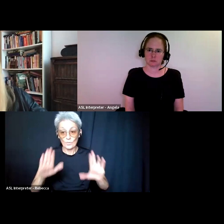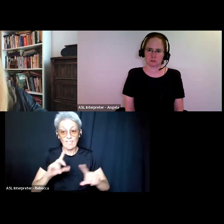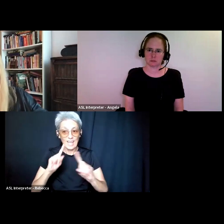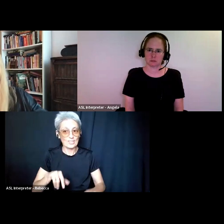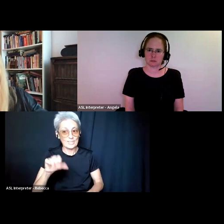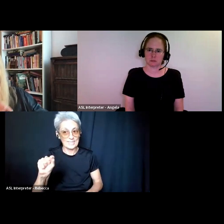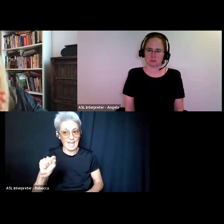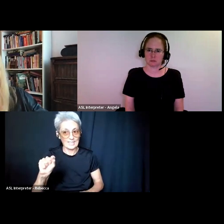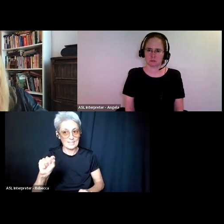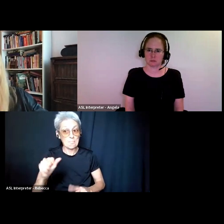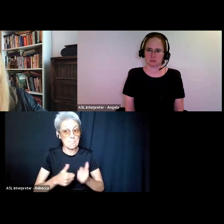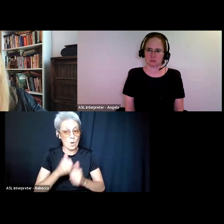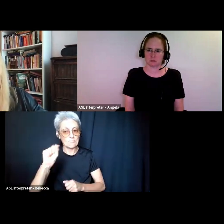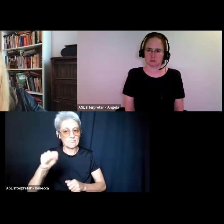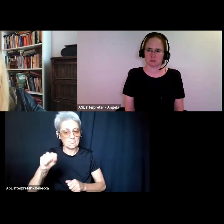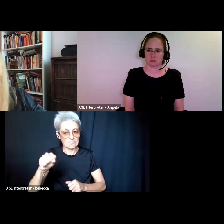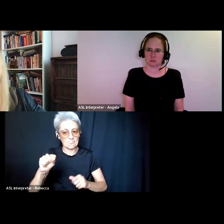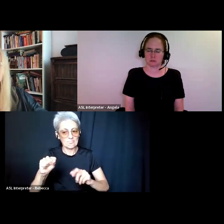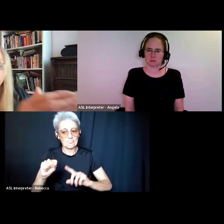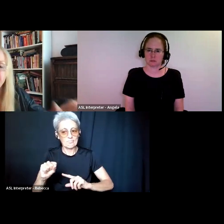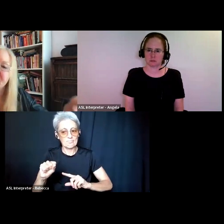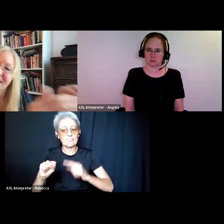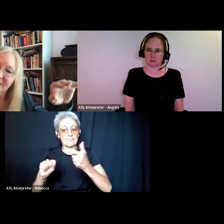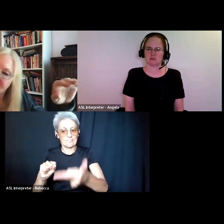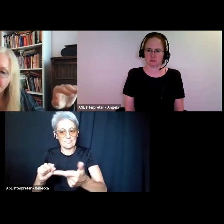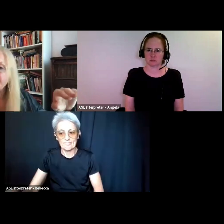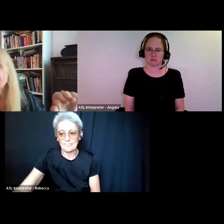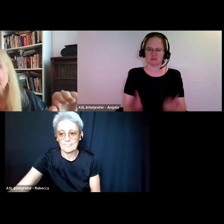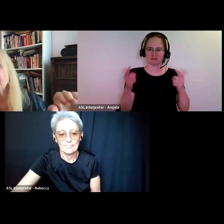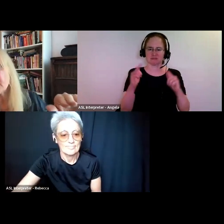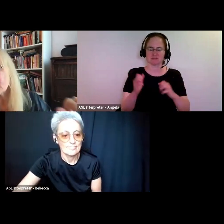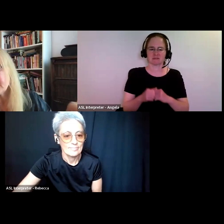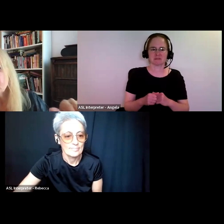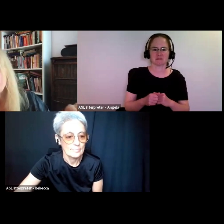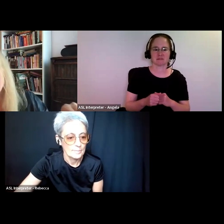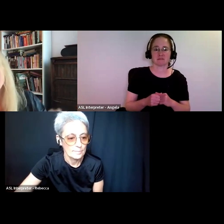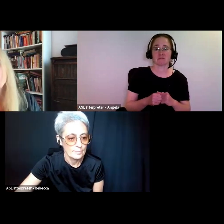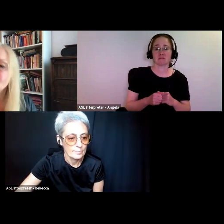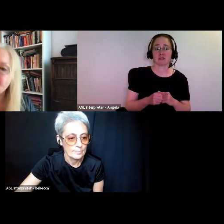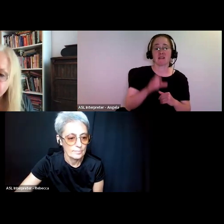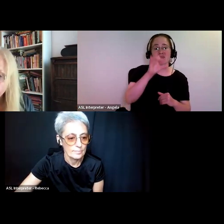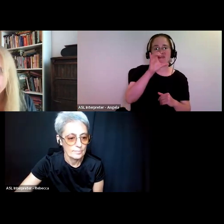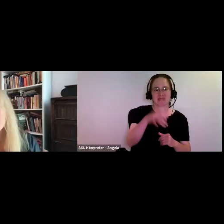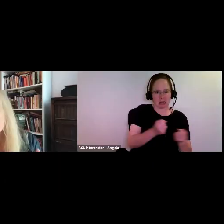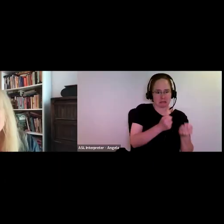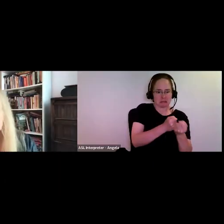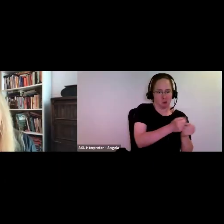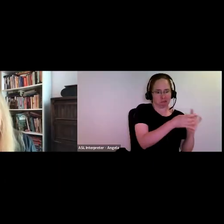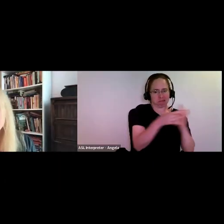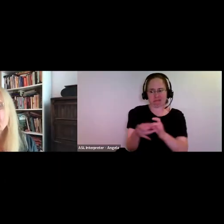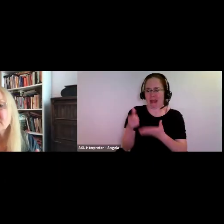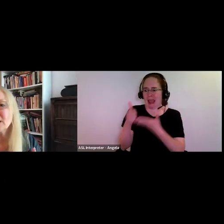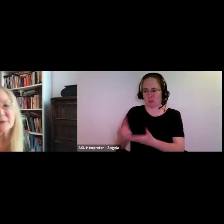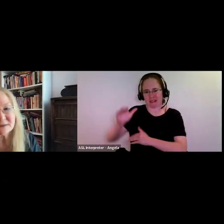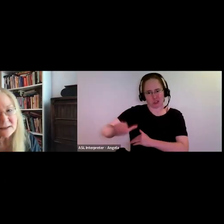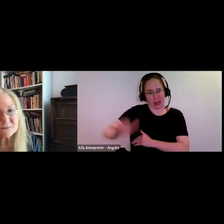by and large, it does, these kinds of programs. Does that then translate into helping the child? Well, the research is mixed on